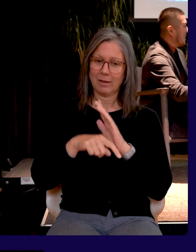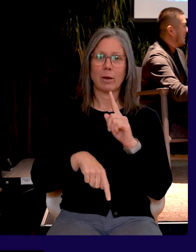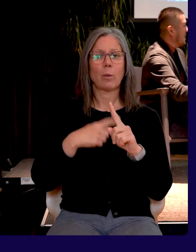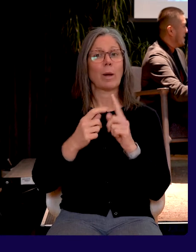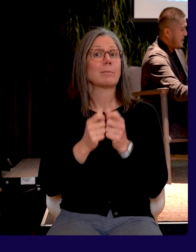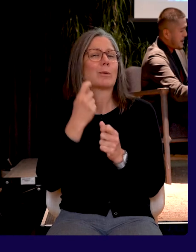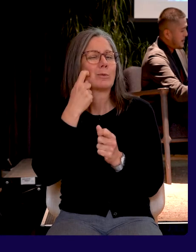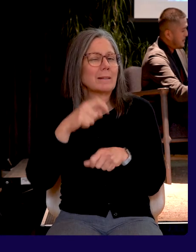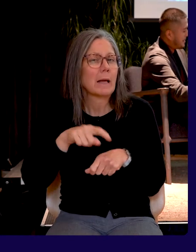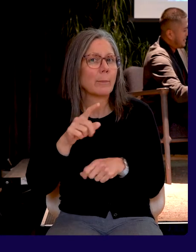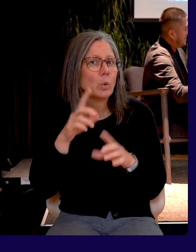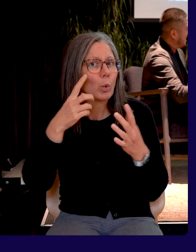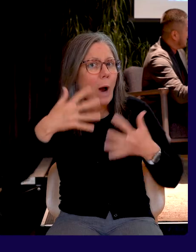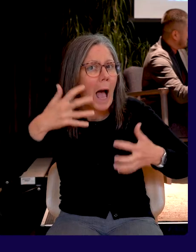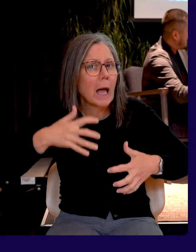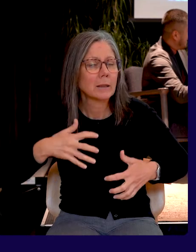Yes.